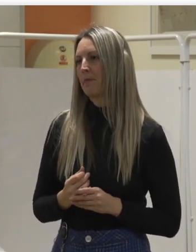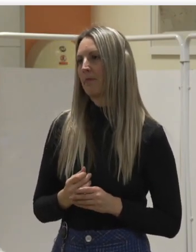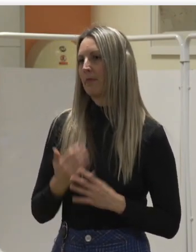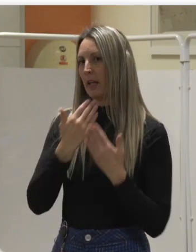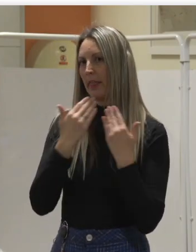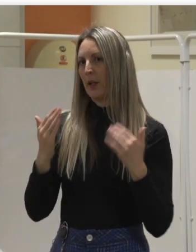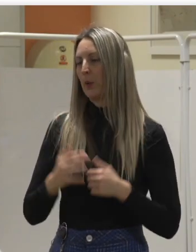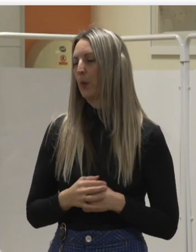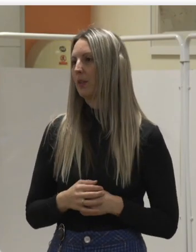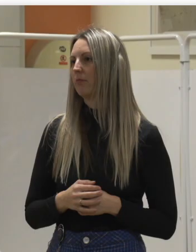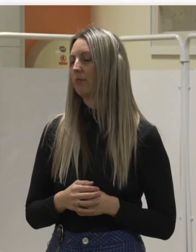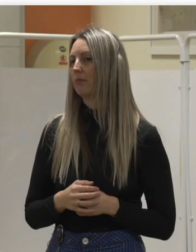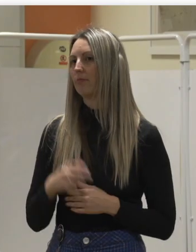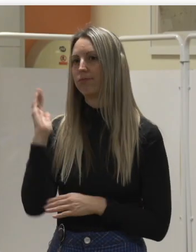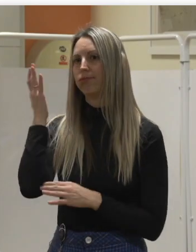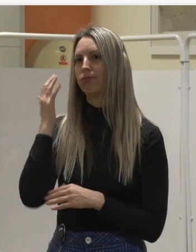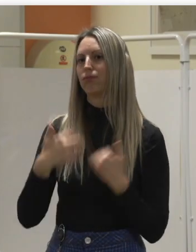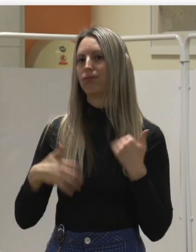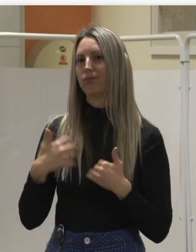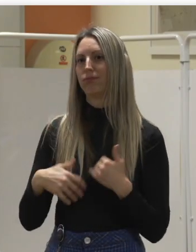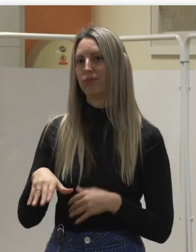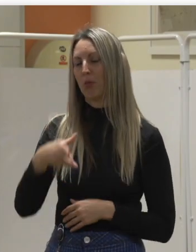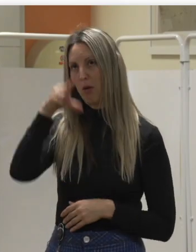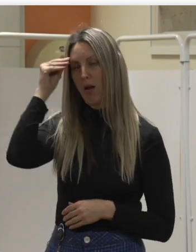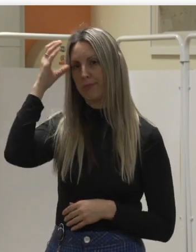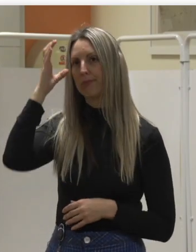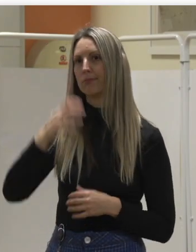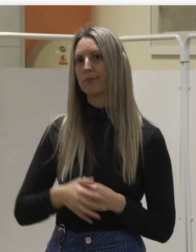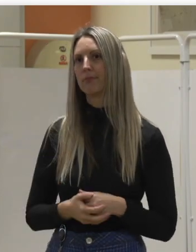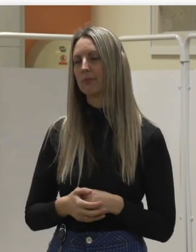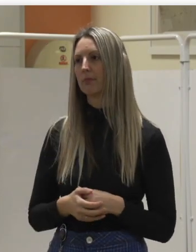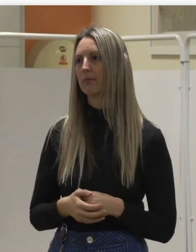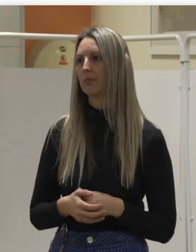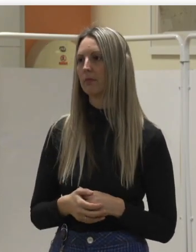Thank you, Doctor. It was really interesting and educational. Couple of things.